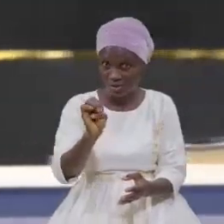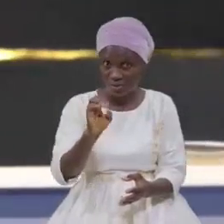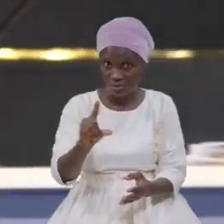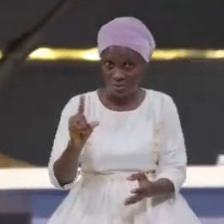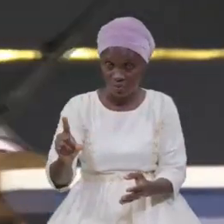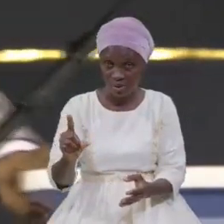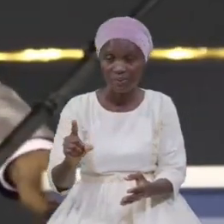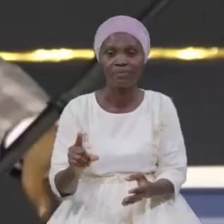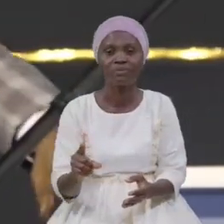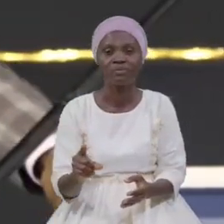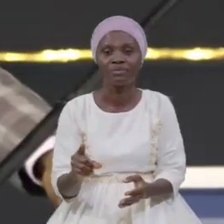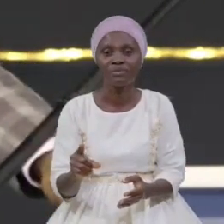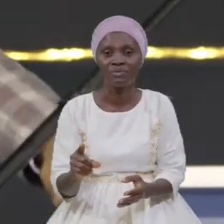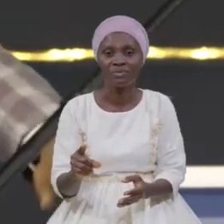world?